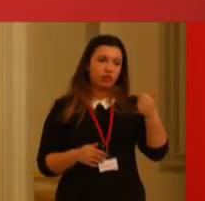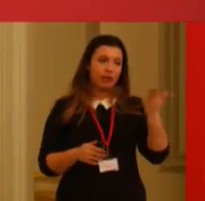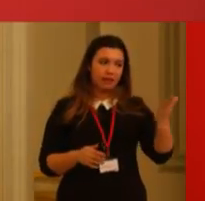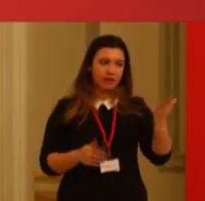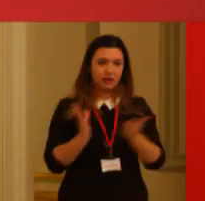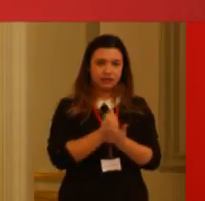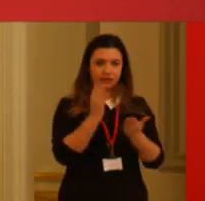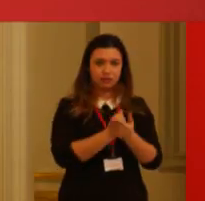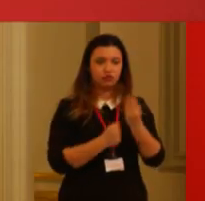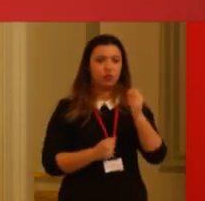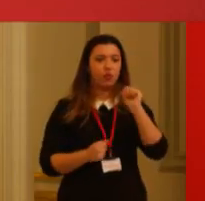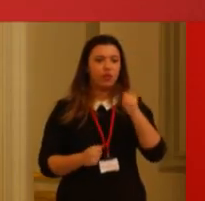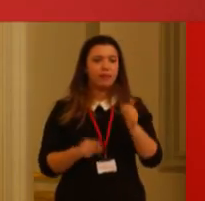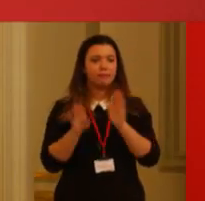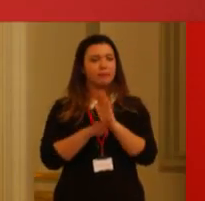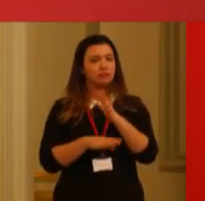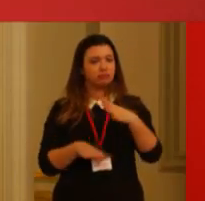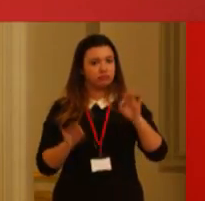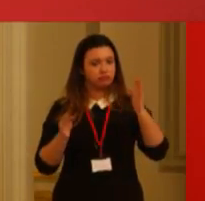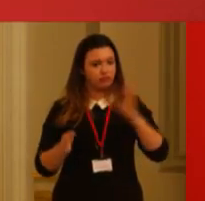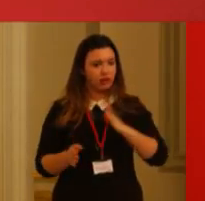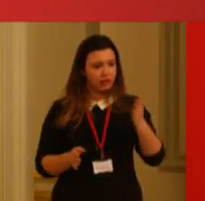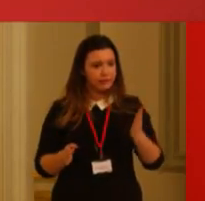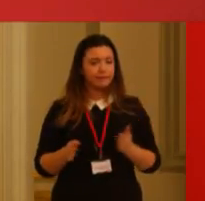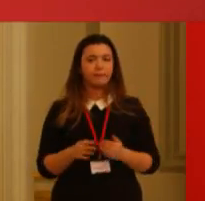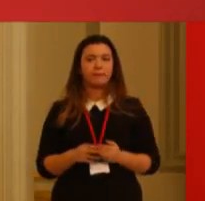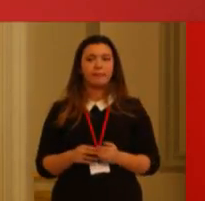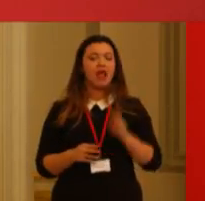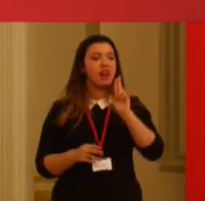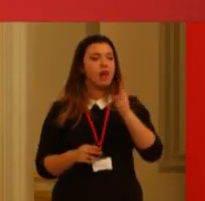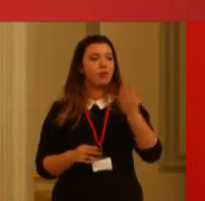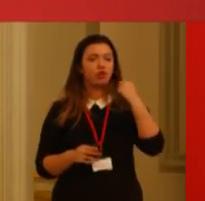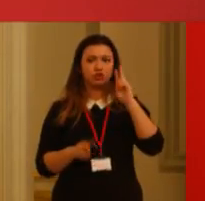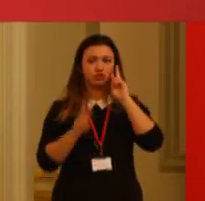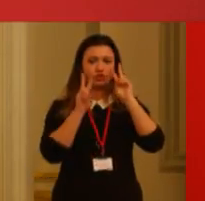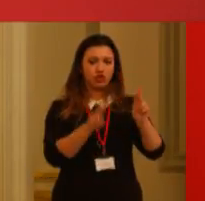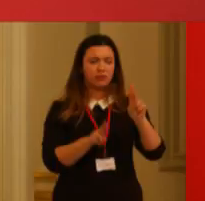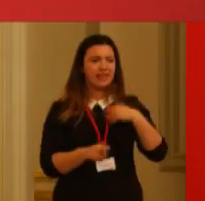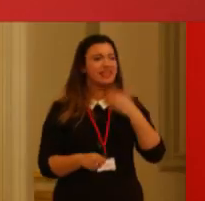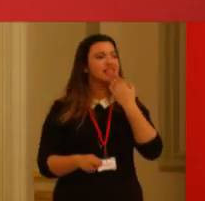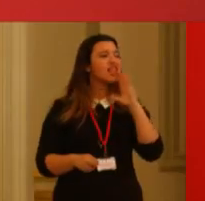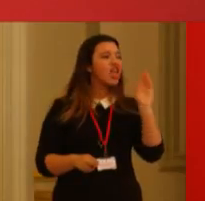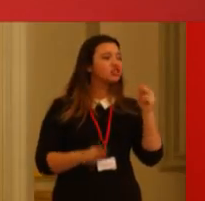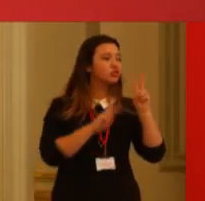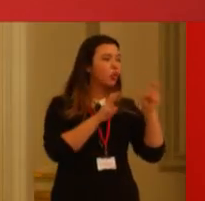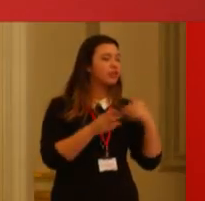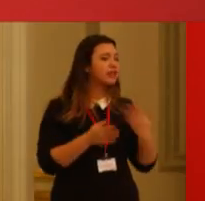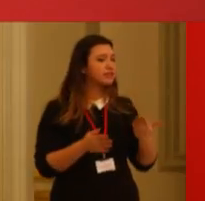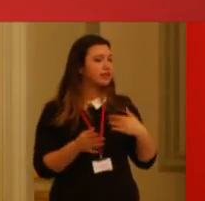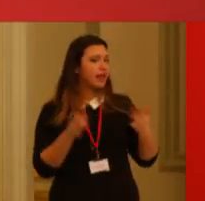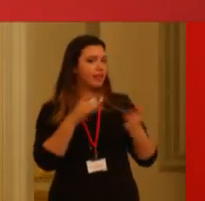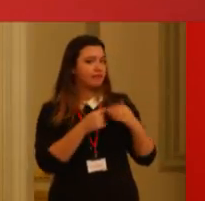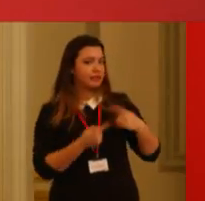Gender and women's issues are areas where there's vast experience. But I've seen in the